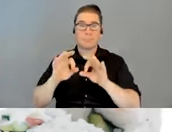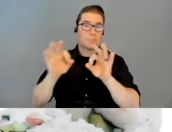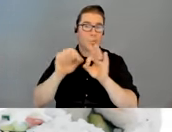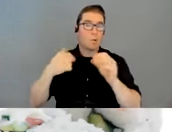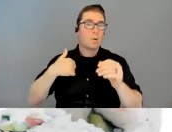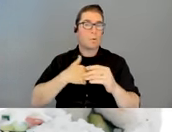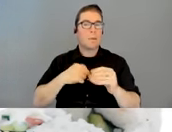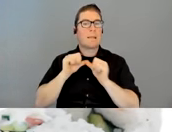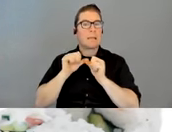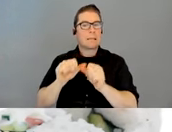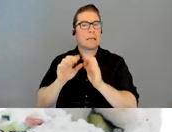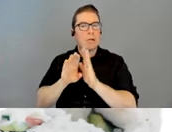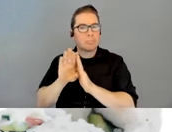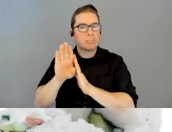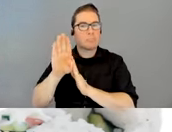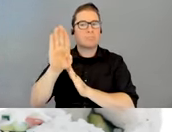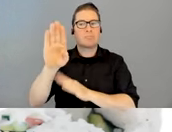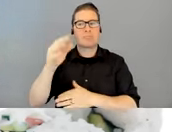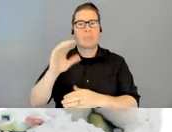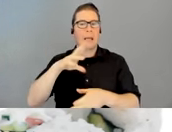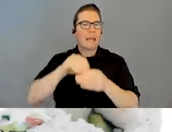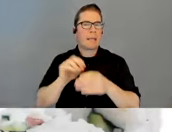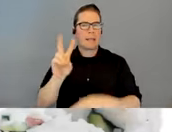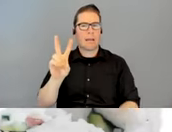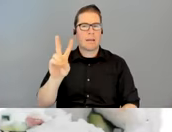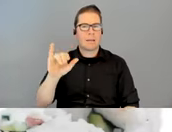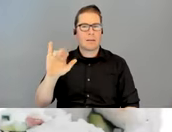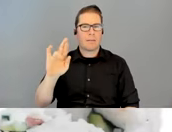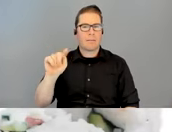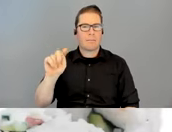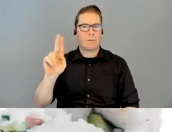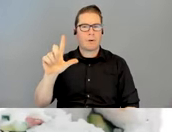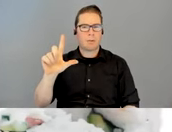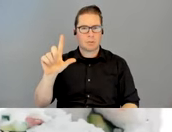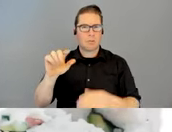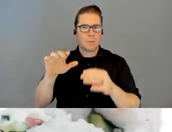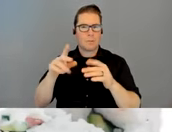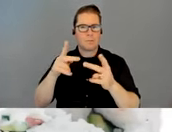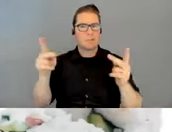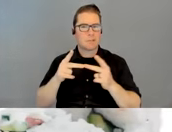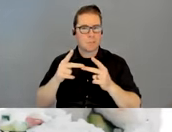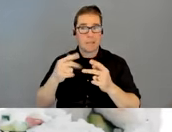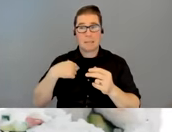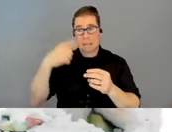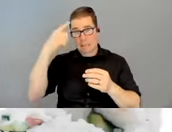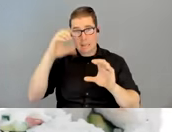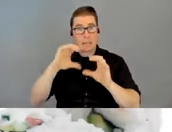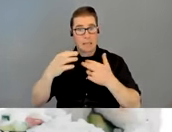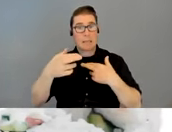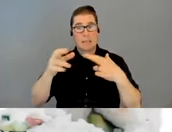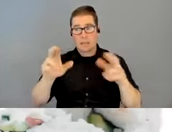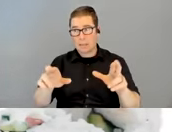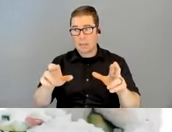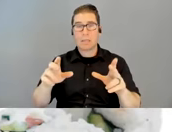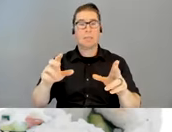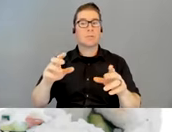And I believe, you know, a properly managed classroom preserves the integrity and quality